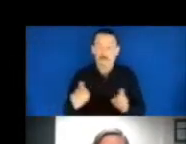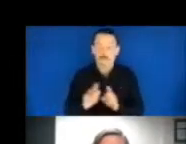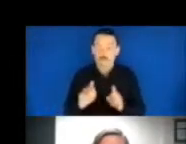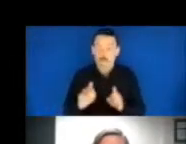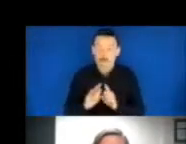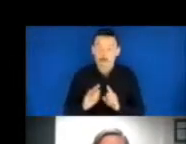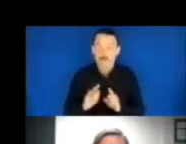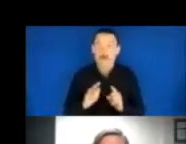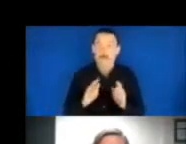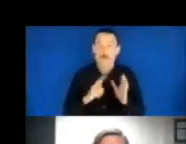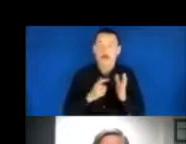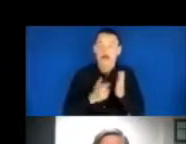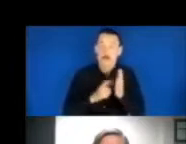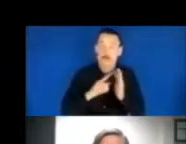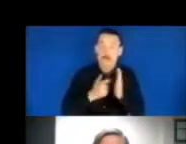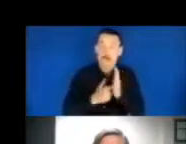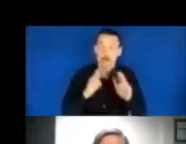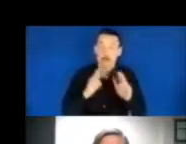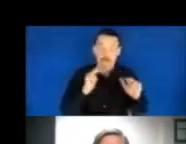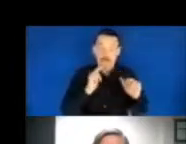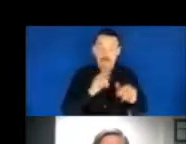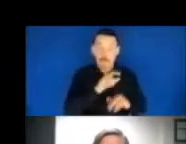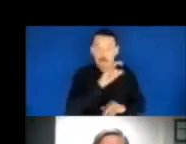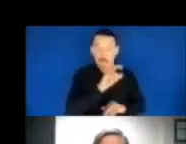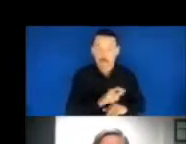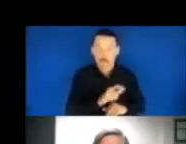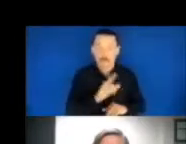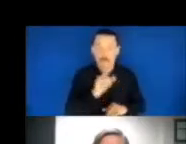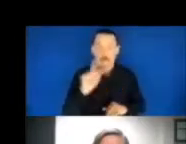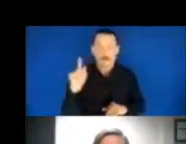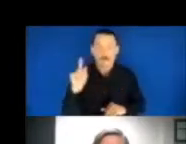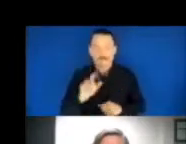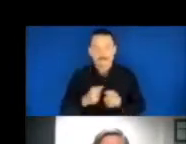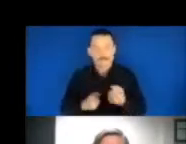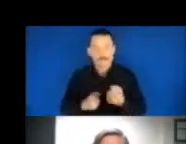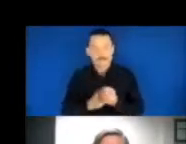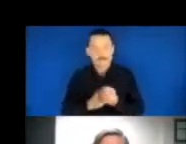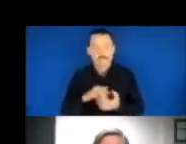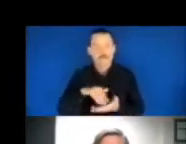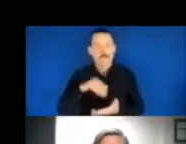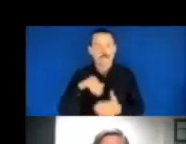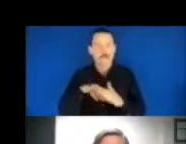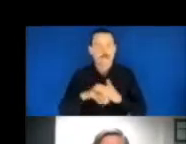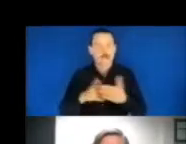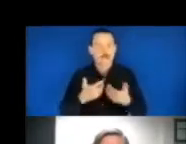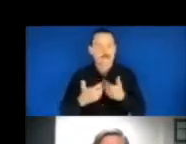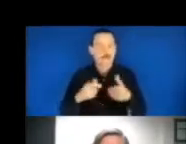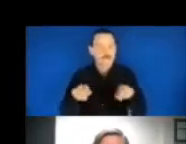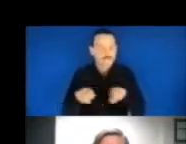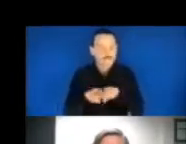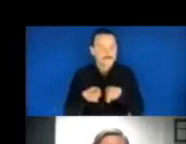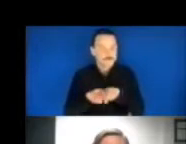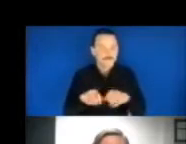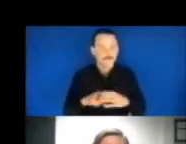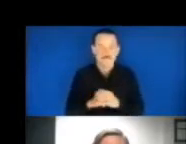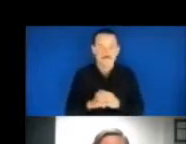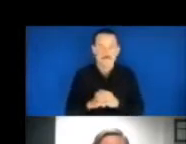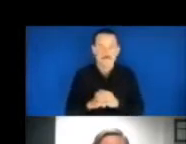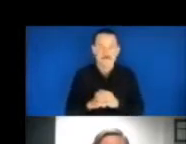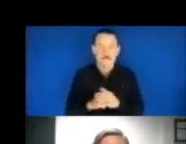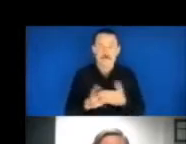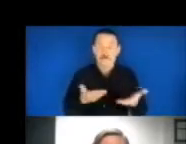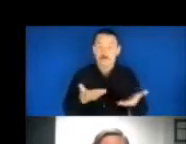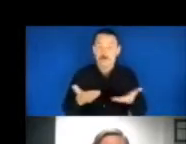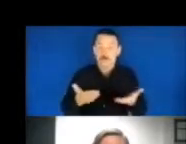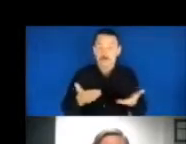with a disability as well. The services are provided by specialised, experienced staff who understand